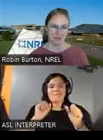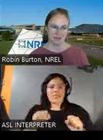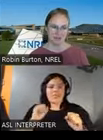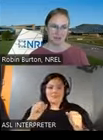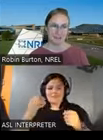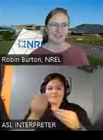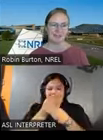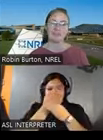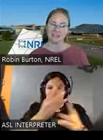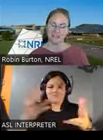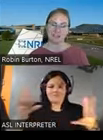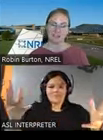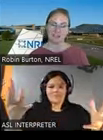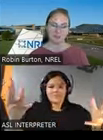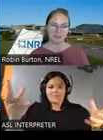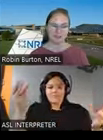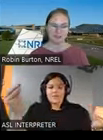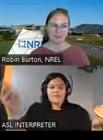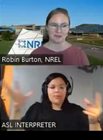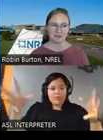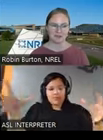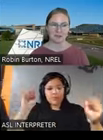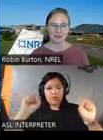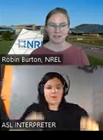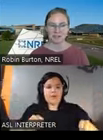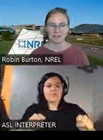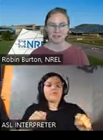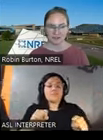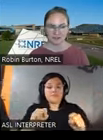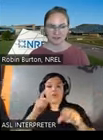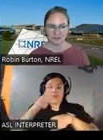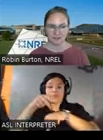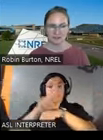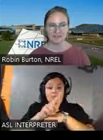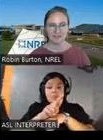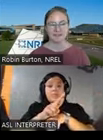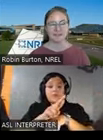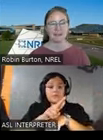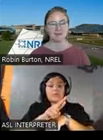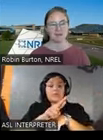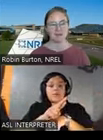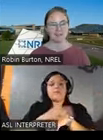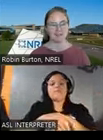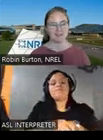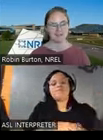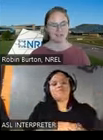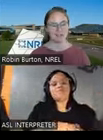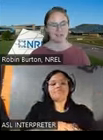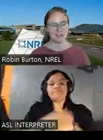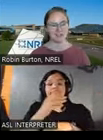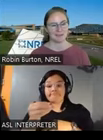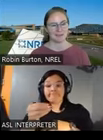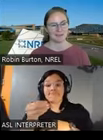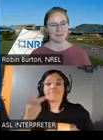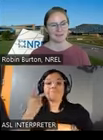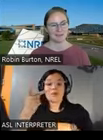scenario definitions that we've again developed in partnership with stakeholders for Puerto Rico to achieve its goals. And then you can see